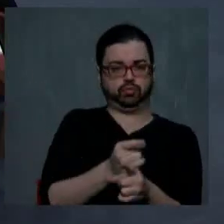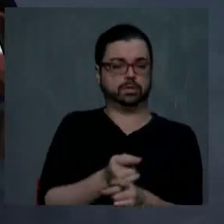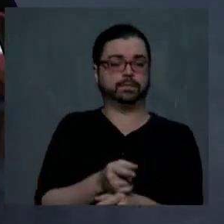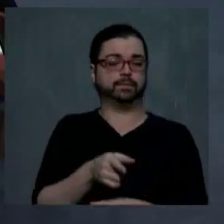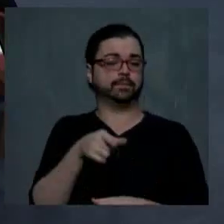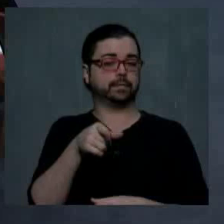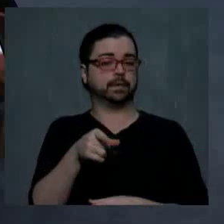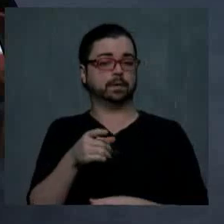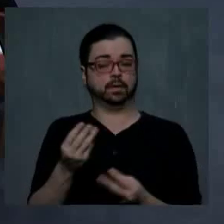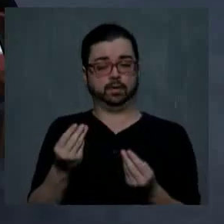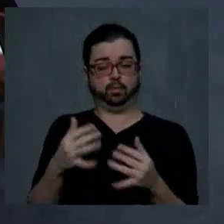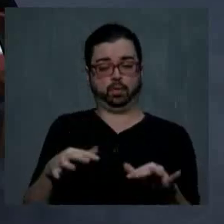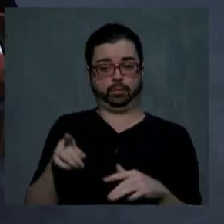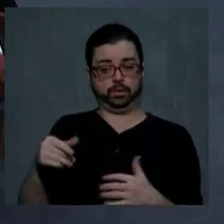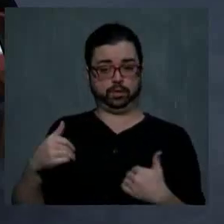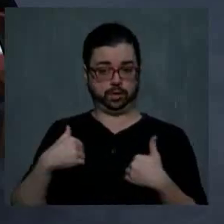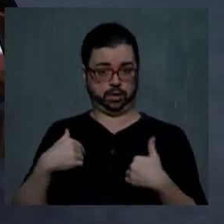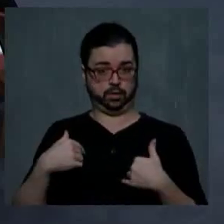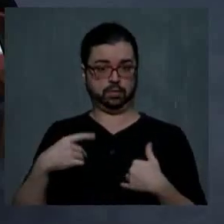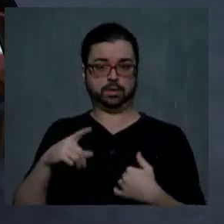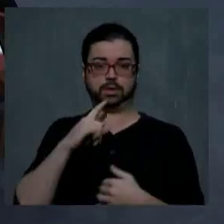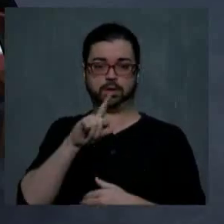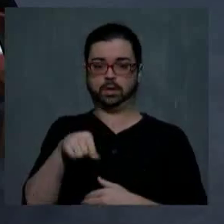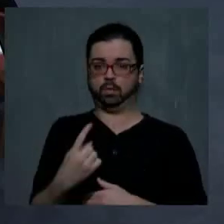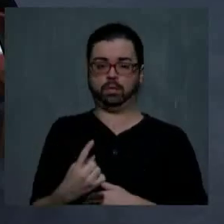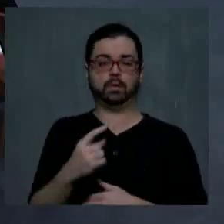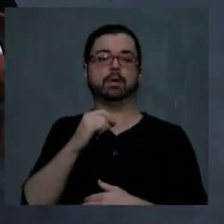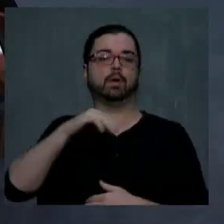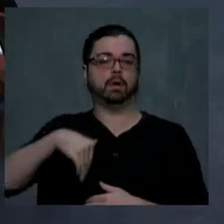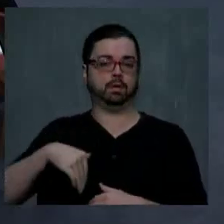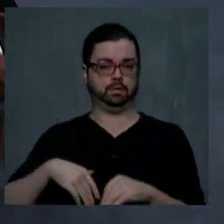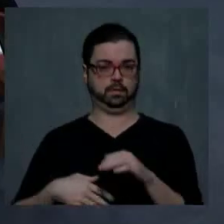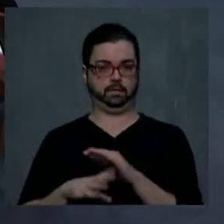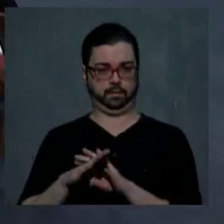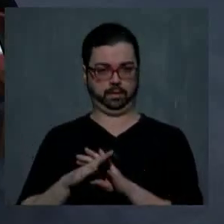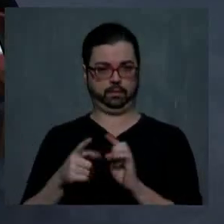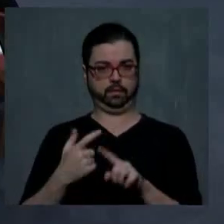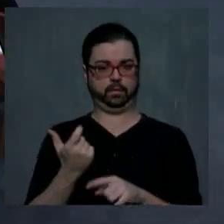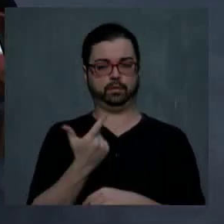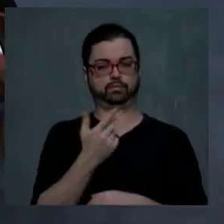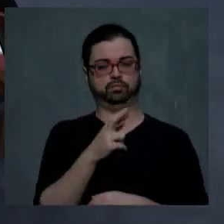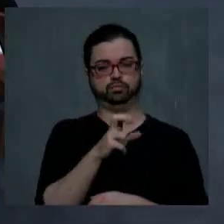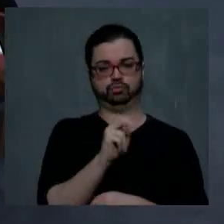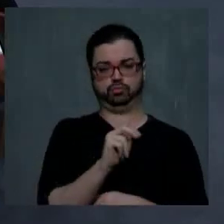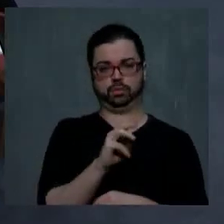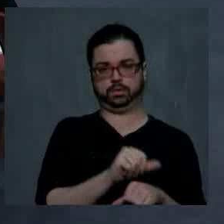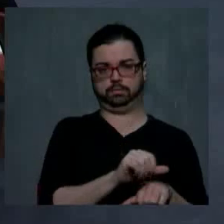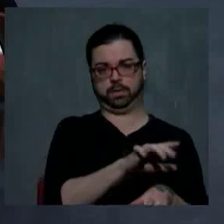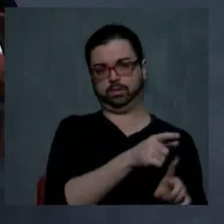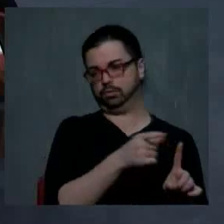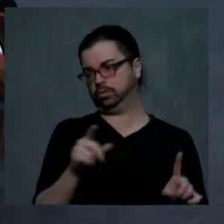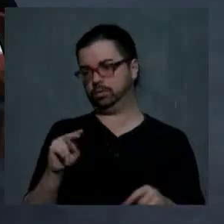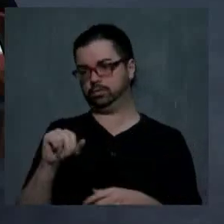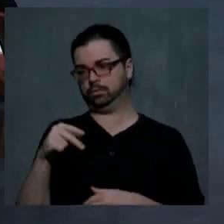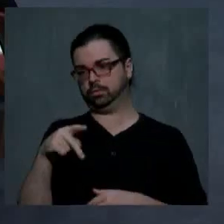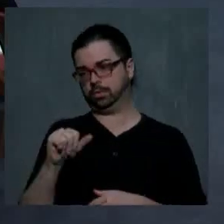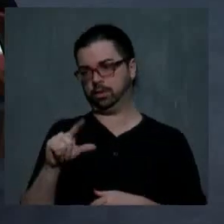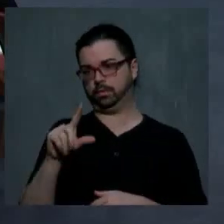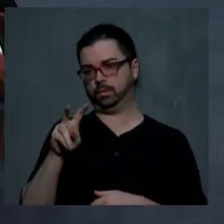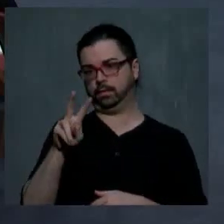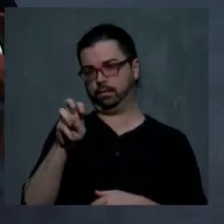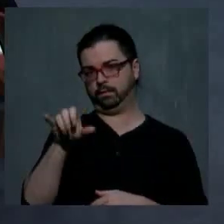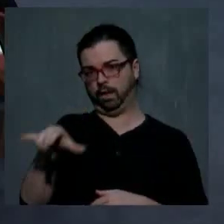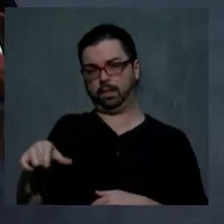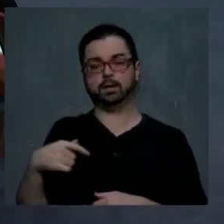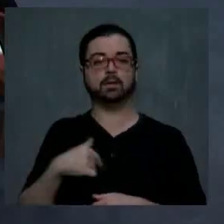the property that she owns is the only undeveloped segment then along Rainwood Road from Green Mountain over to Napa Valley. Ernie Peters did